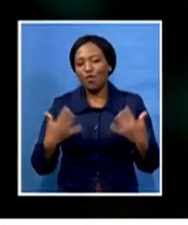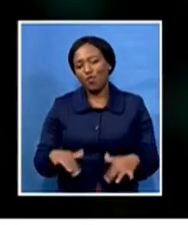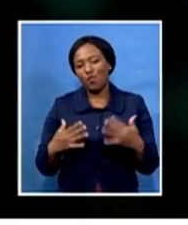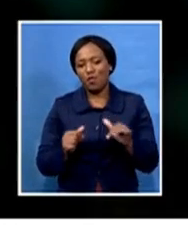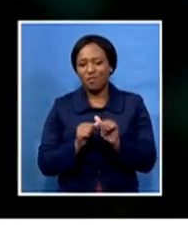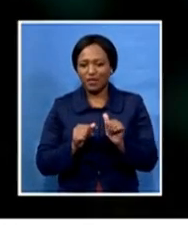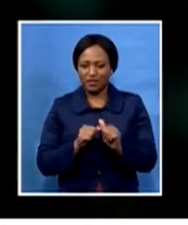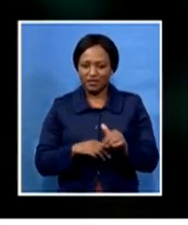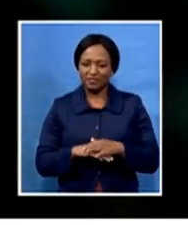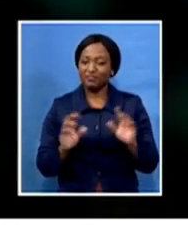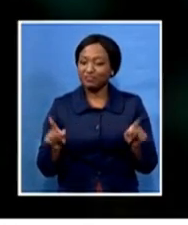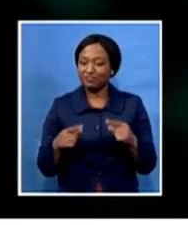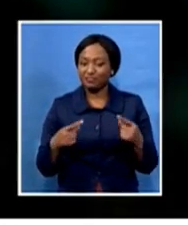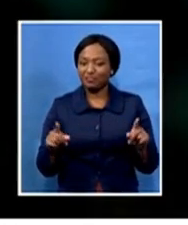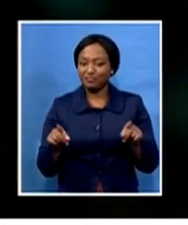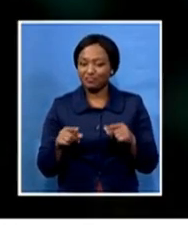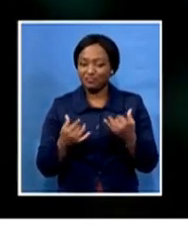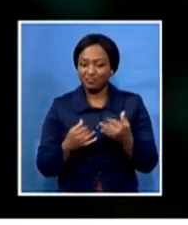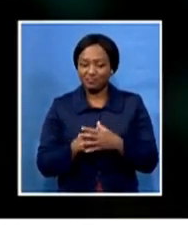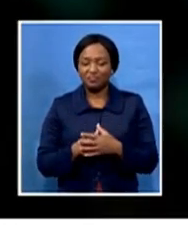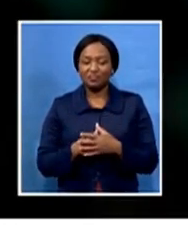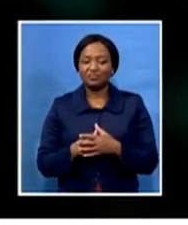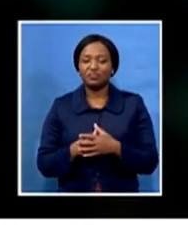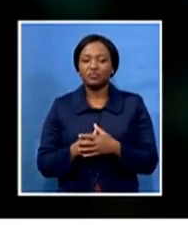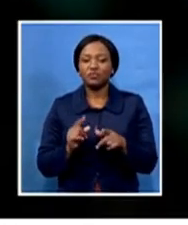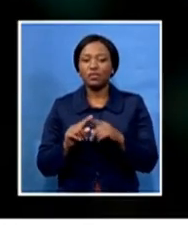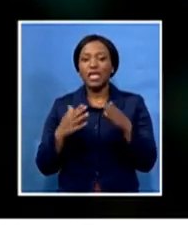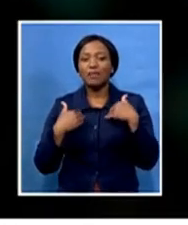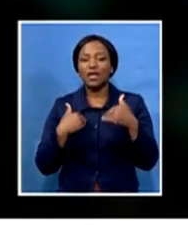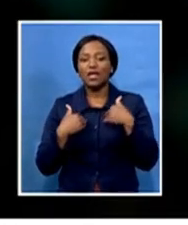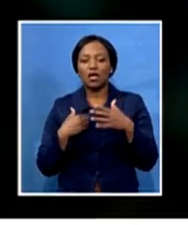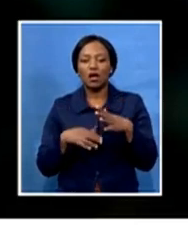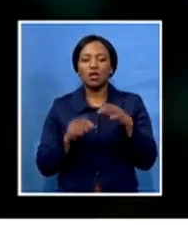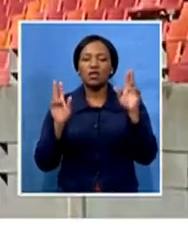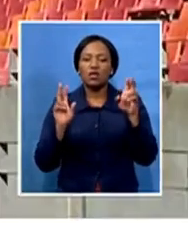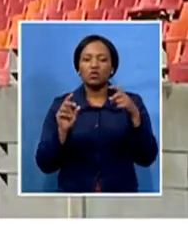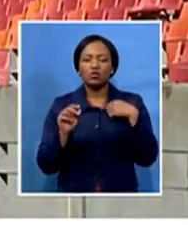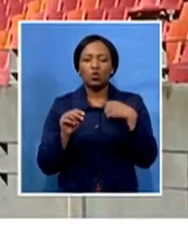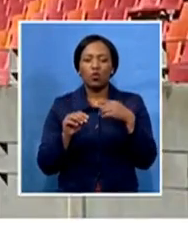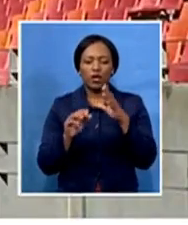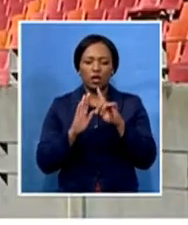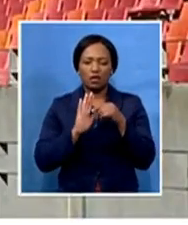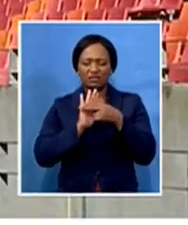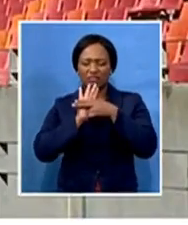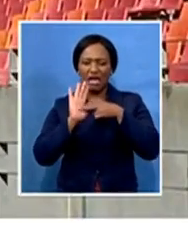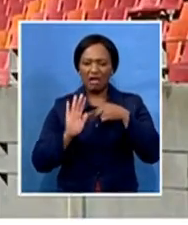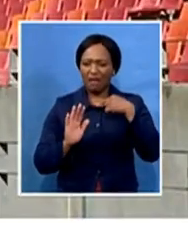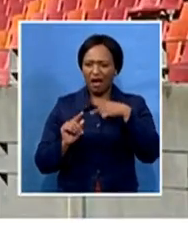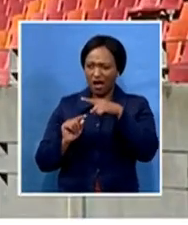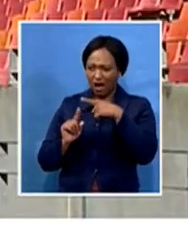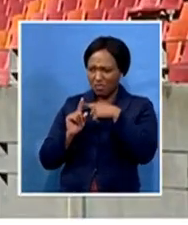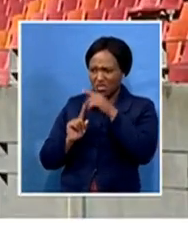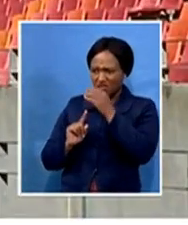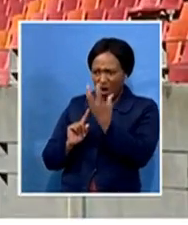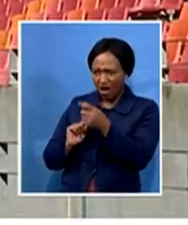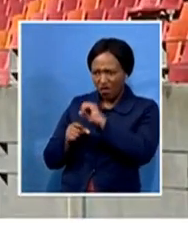At the beginning, we could see there was issues of stigma and other issues, but we can see now people here, even